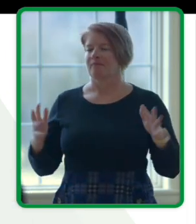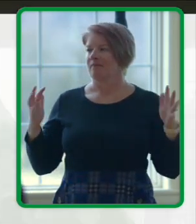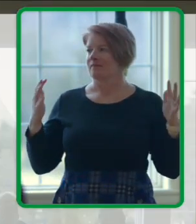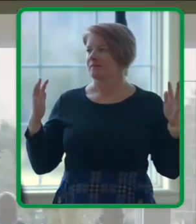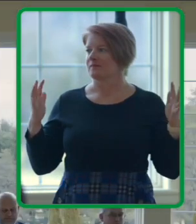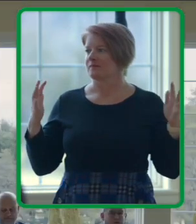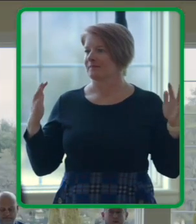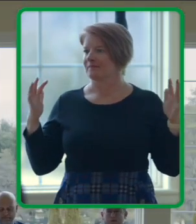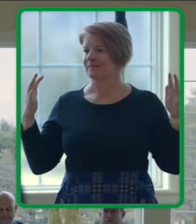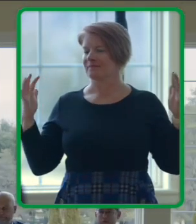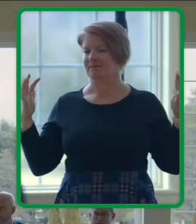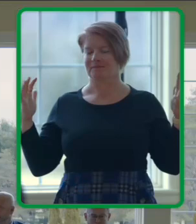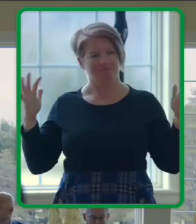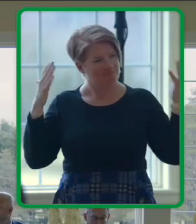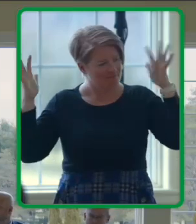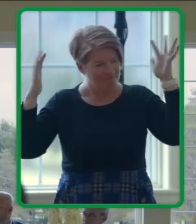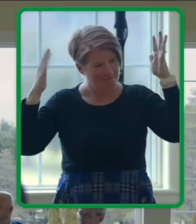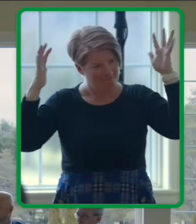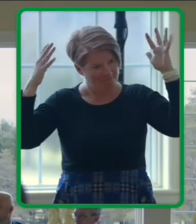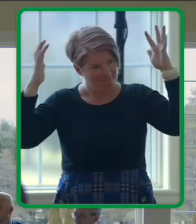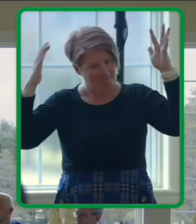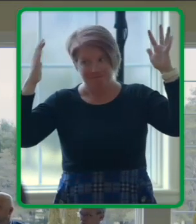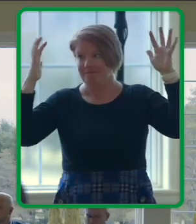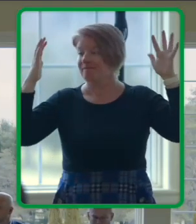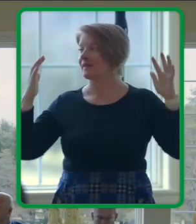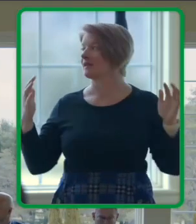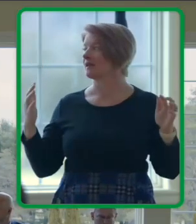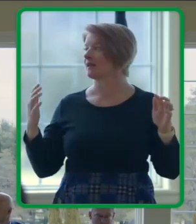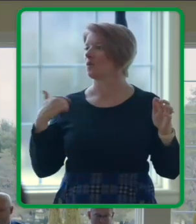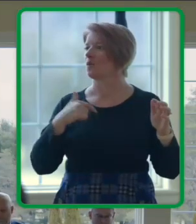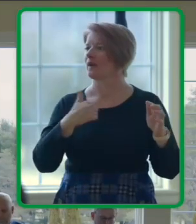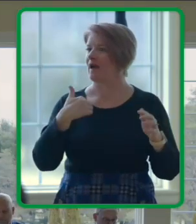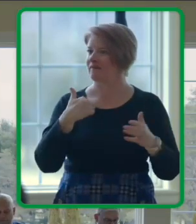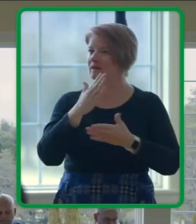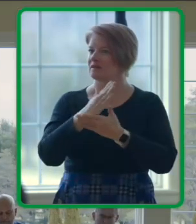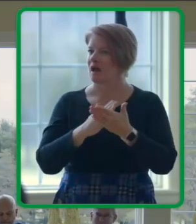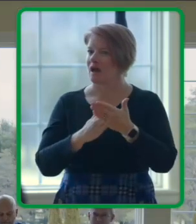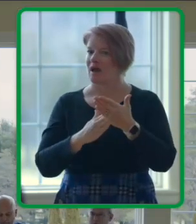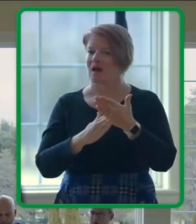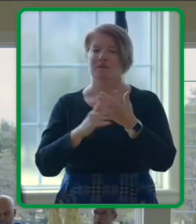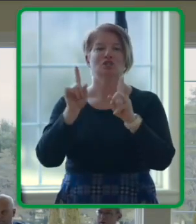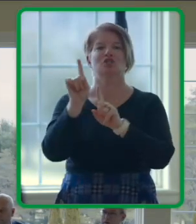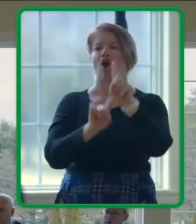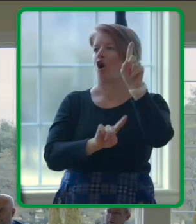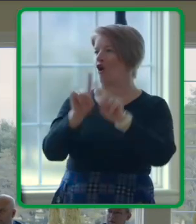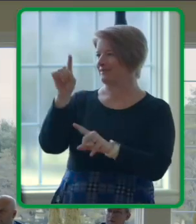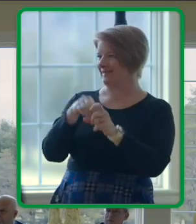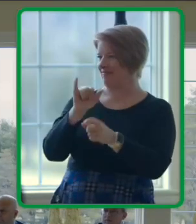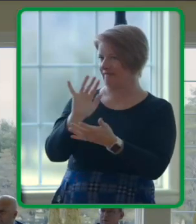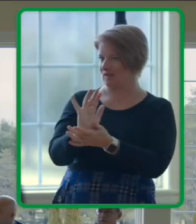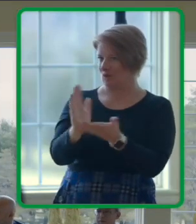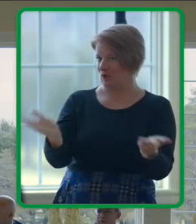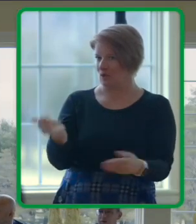All right, big round of applause. And we have some of the stars that appeared in that video are